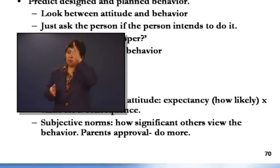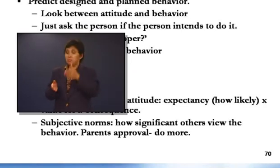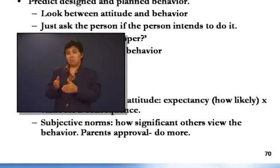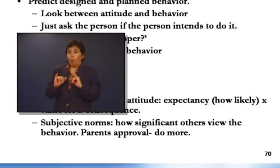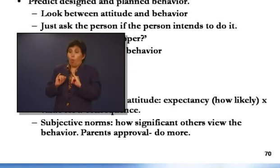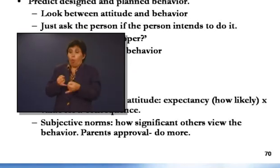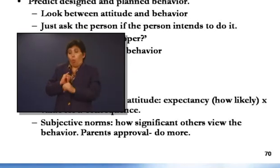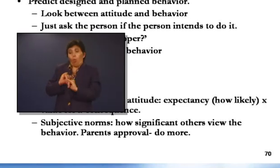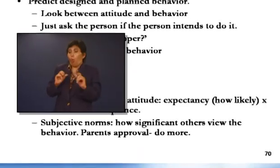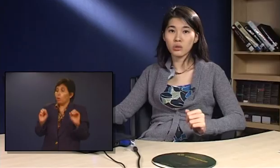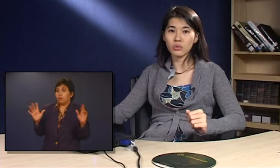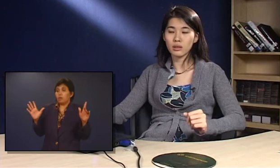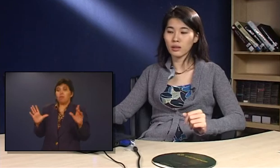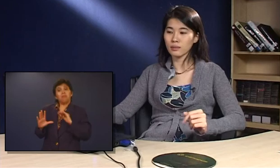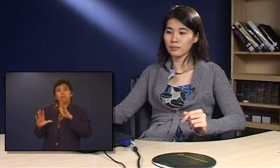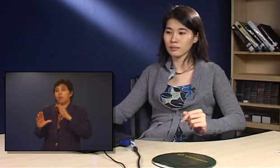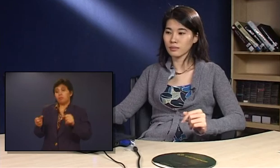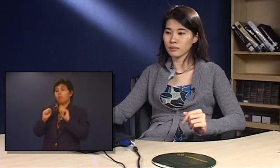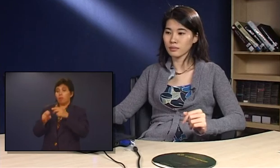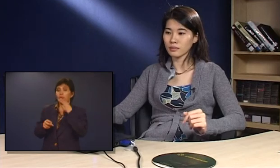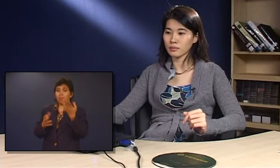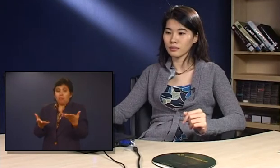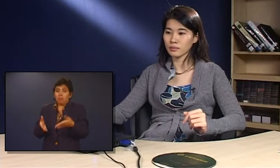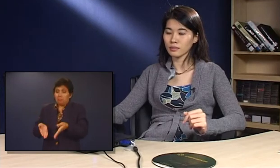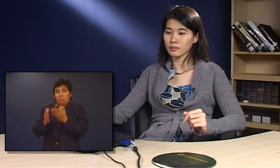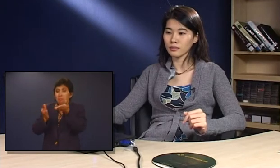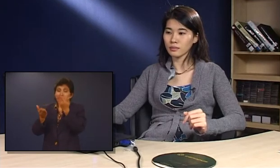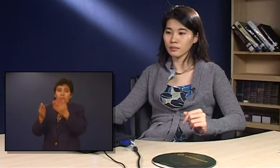more. Parents do not approve, you don't really do it. Yeah?